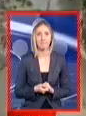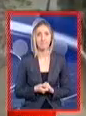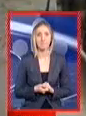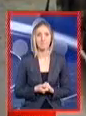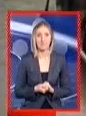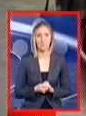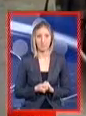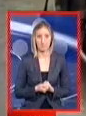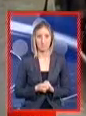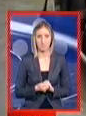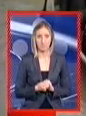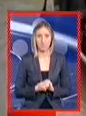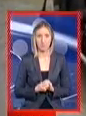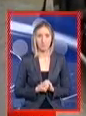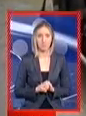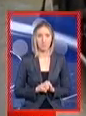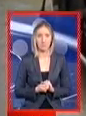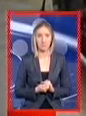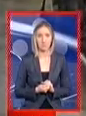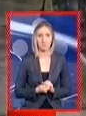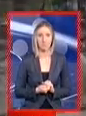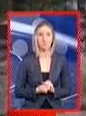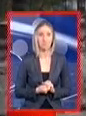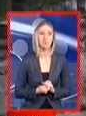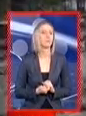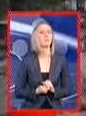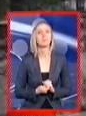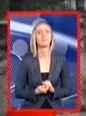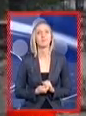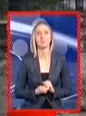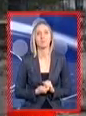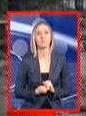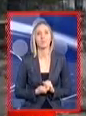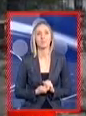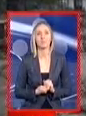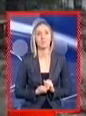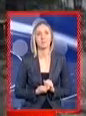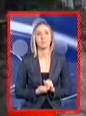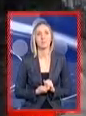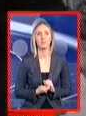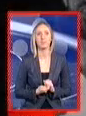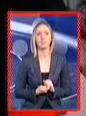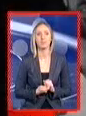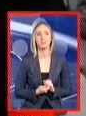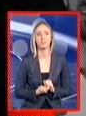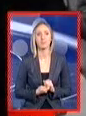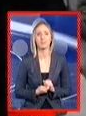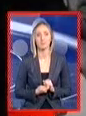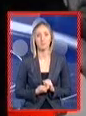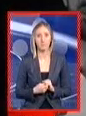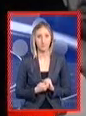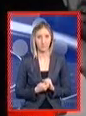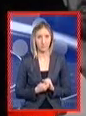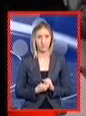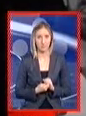Serbia and nearby countries are suffering the deadliest environmental tragedy in the history of the Balkan region. We don't know the full consequences as of